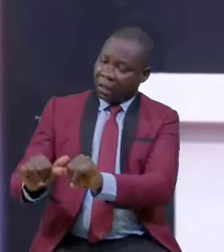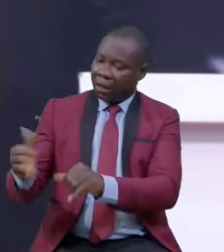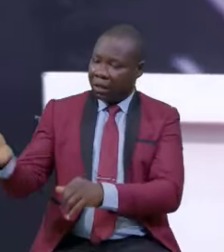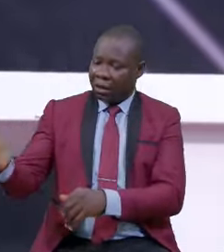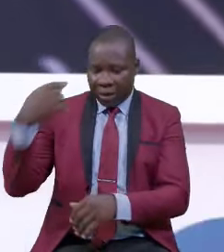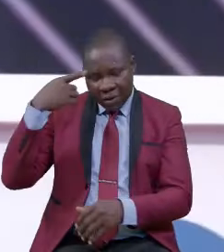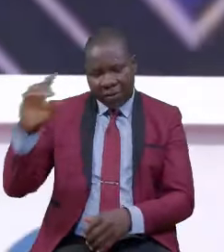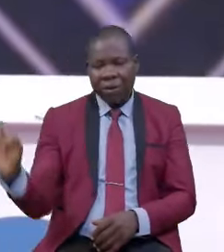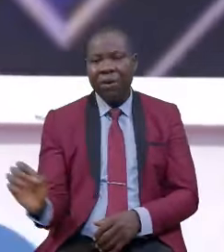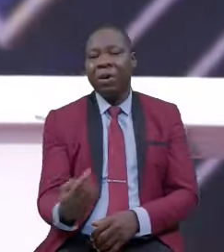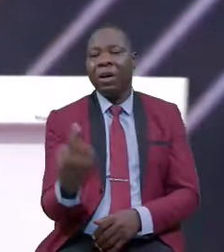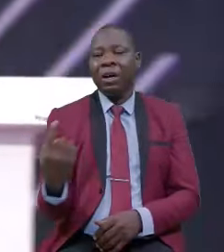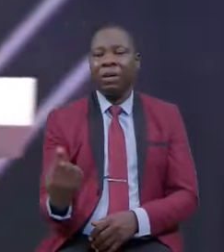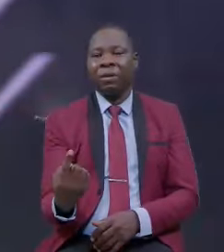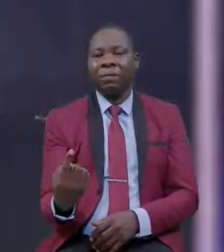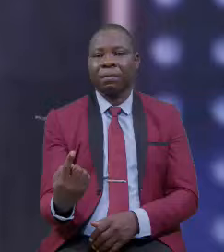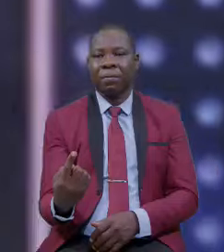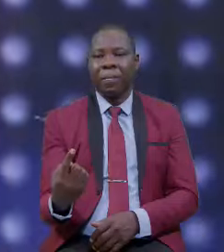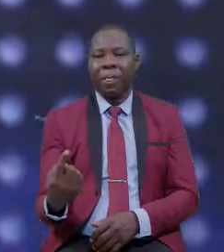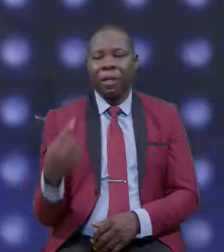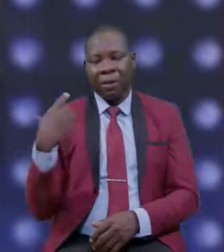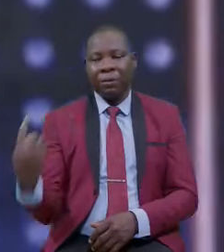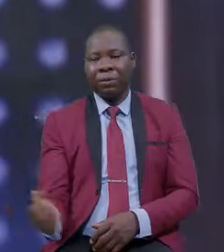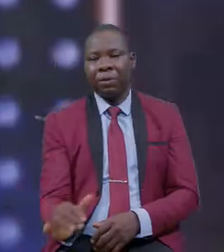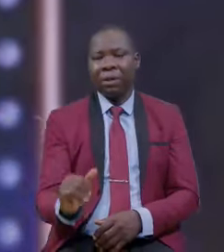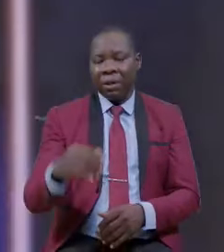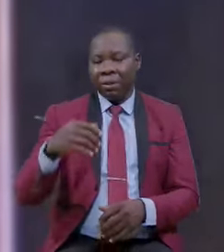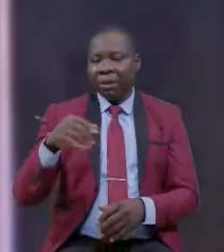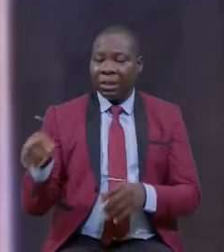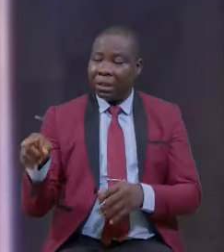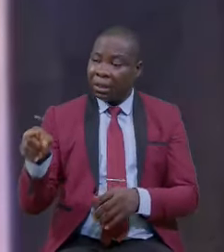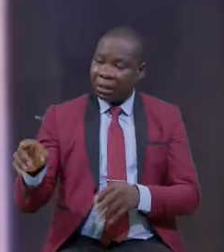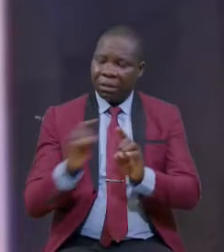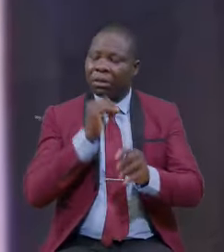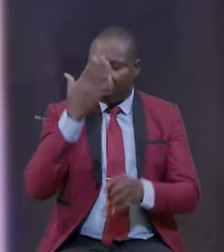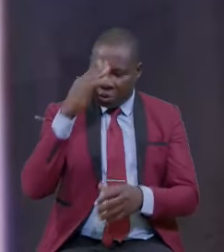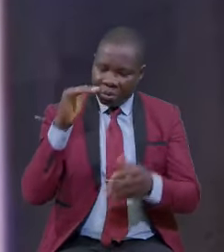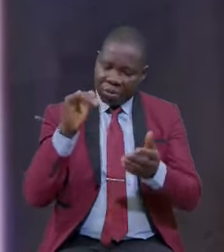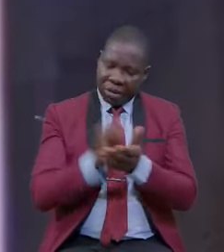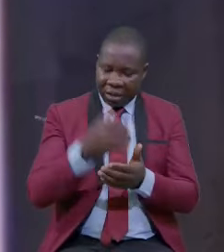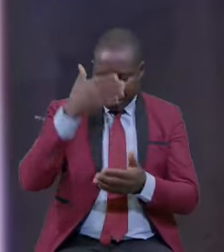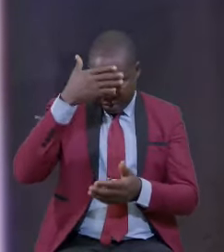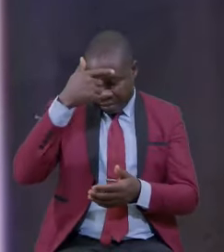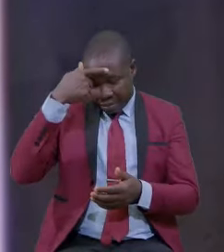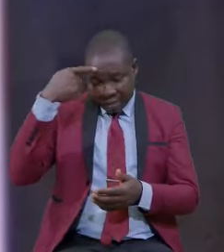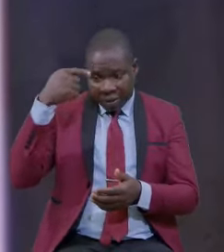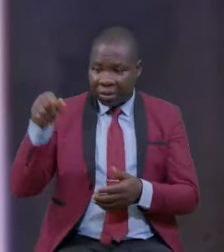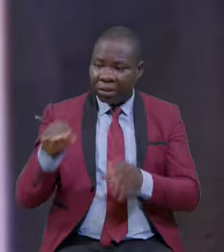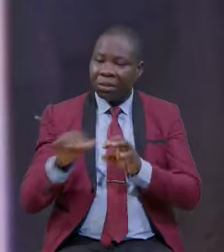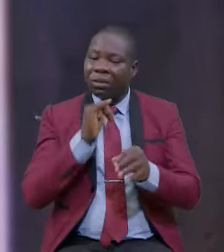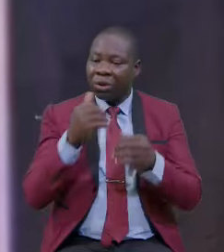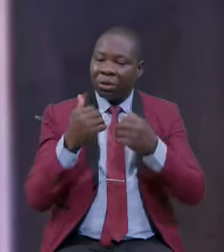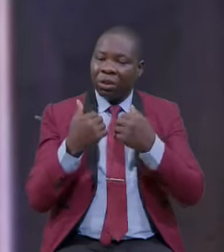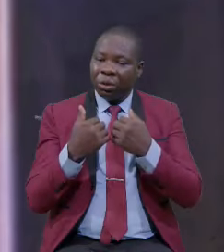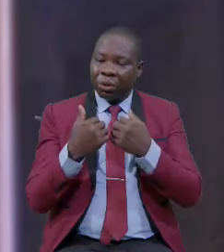have basic instruction before leaving the earth. And beside all this, between us